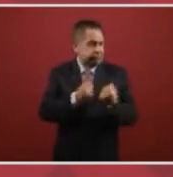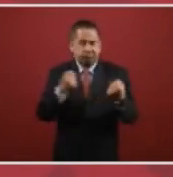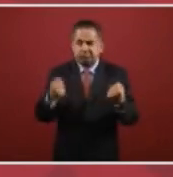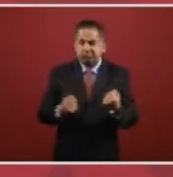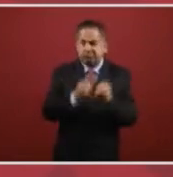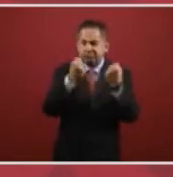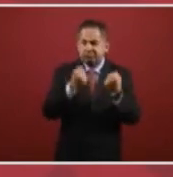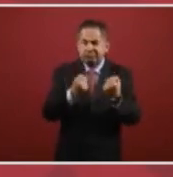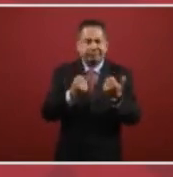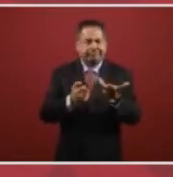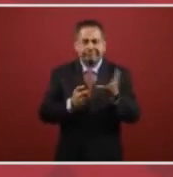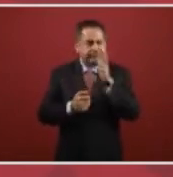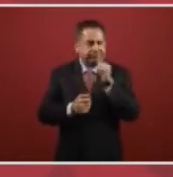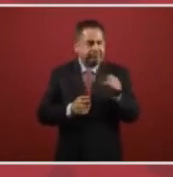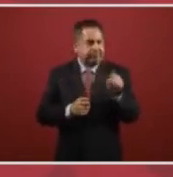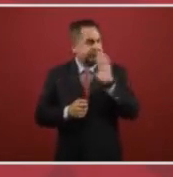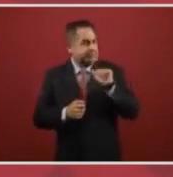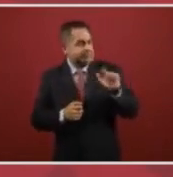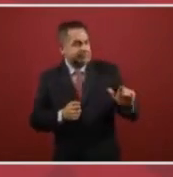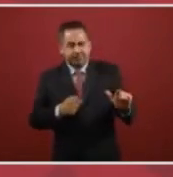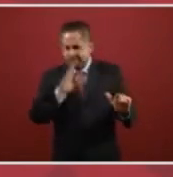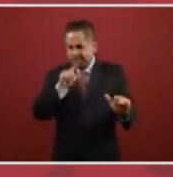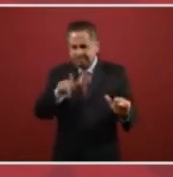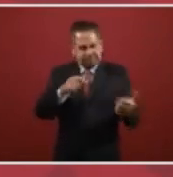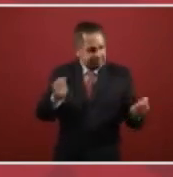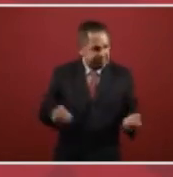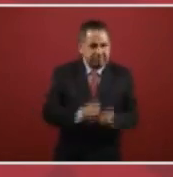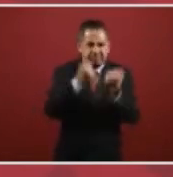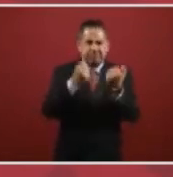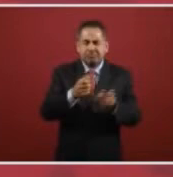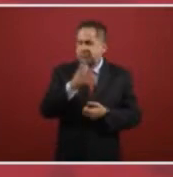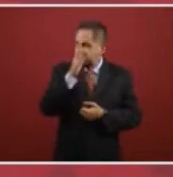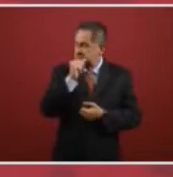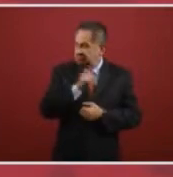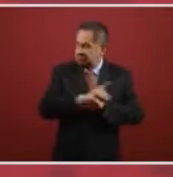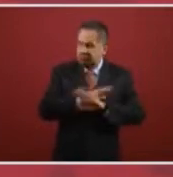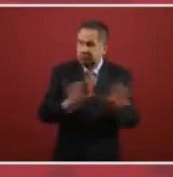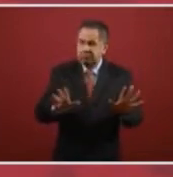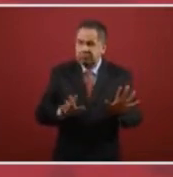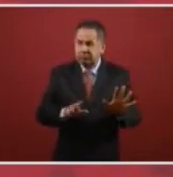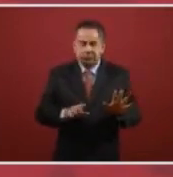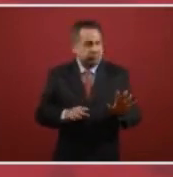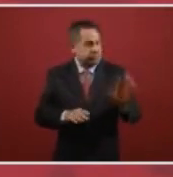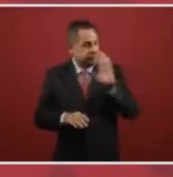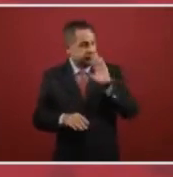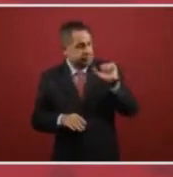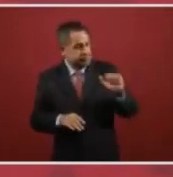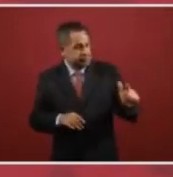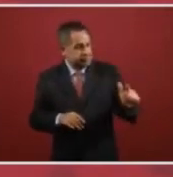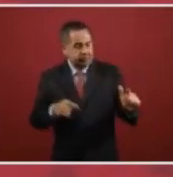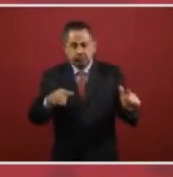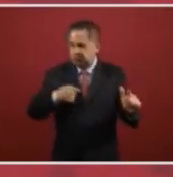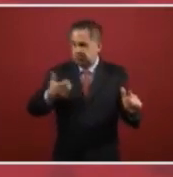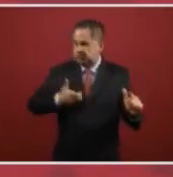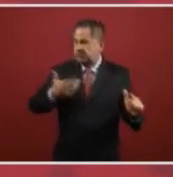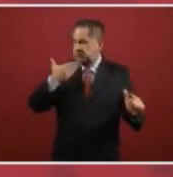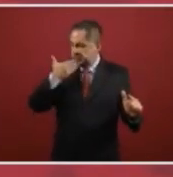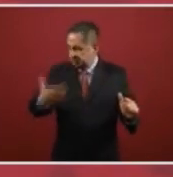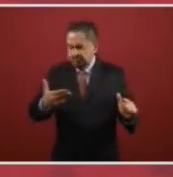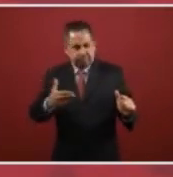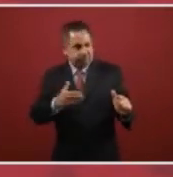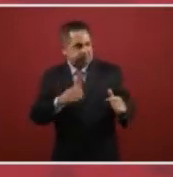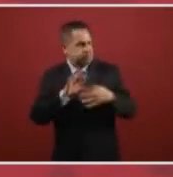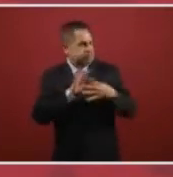Violence cannot be confronted with violence, and bad cannot be confronted with bad. You